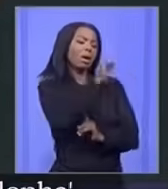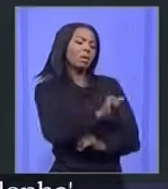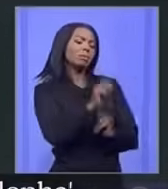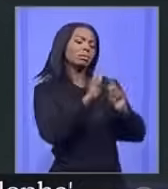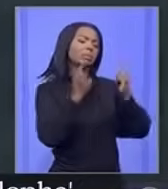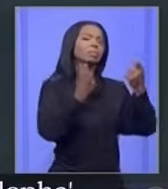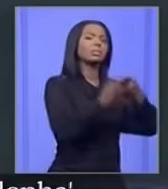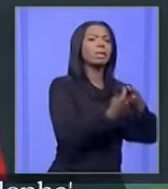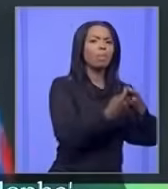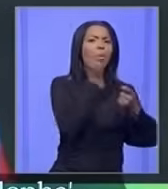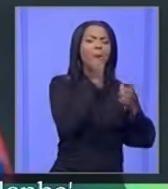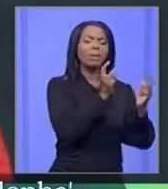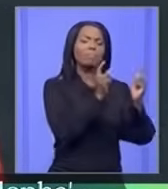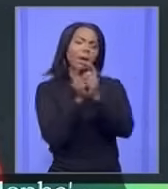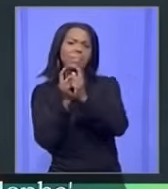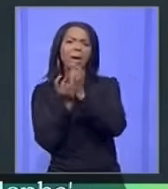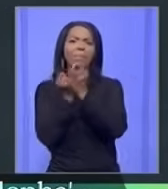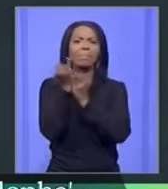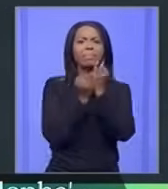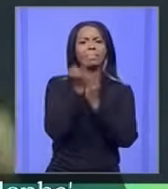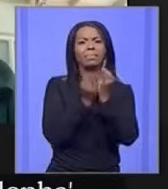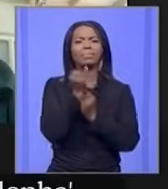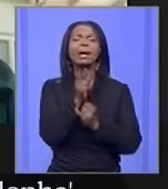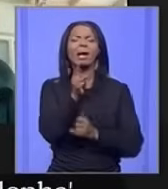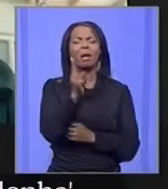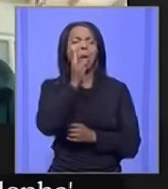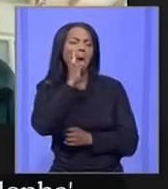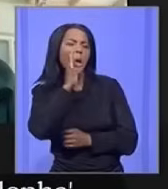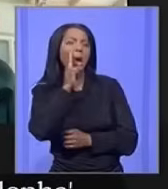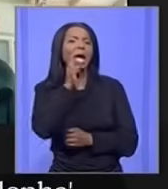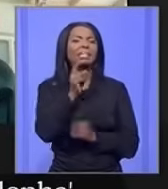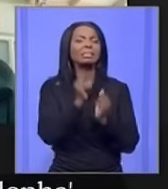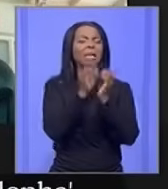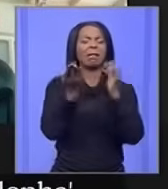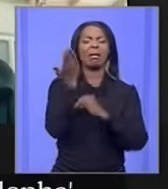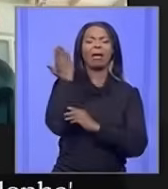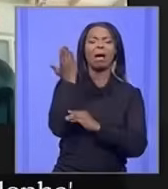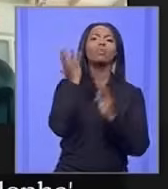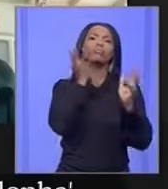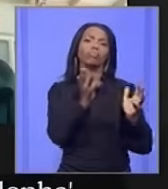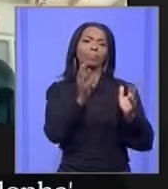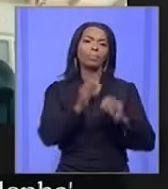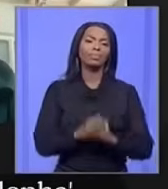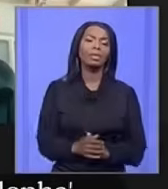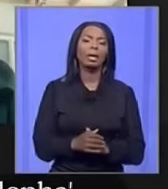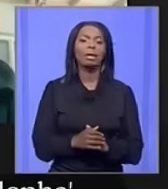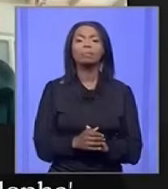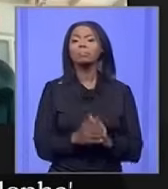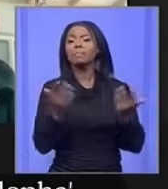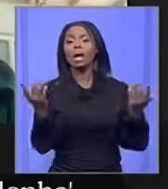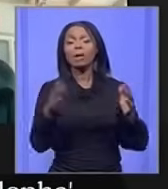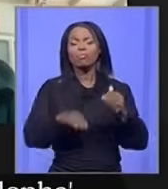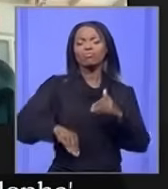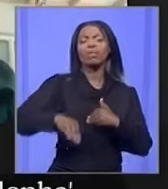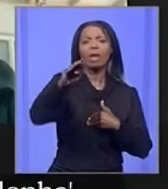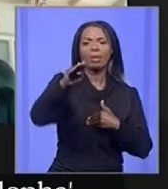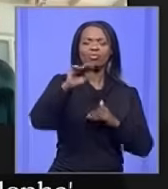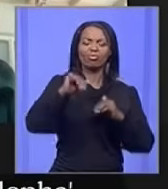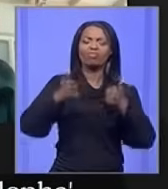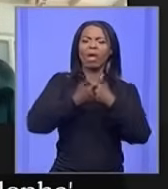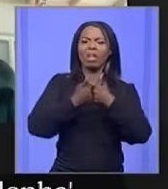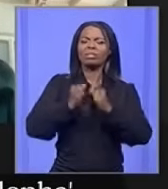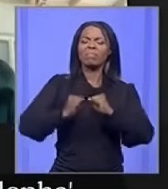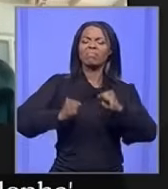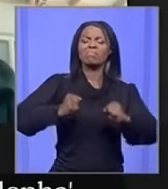tša teko a thomile kgale. Unfortunately, it is what it is. And, you know, I think for us, our test cricket has been a challenge for a long